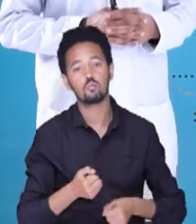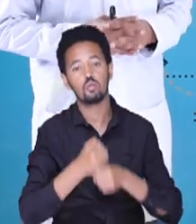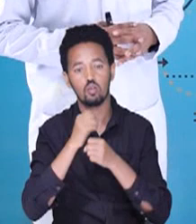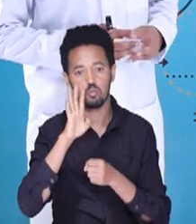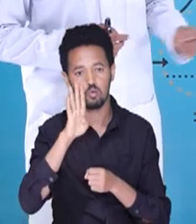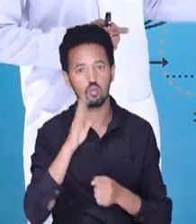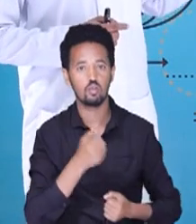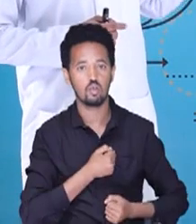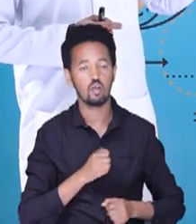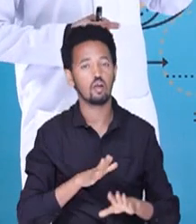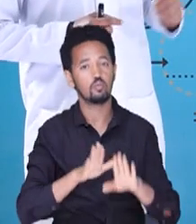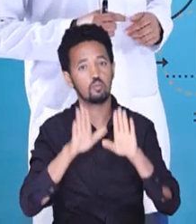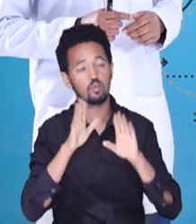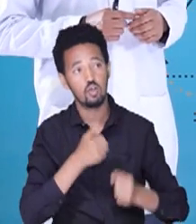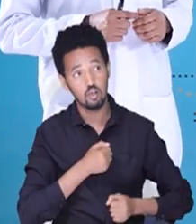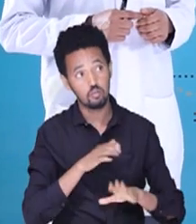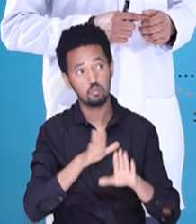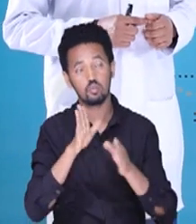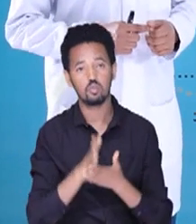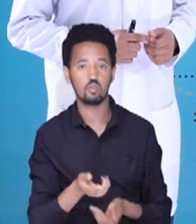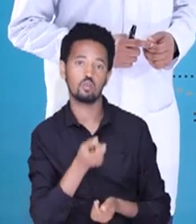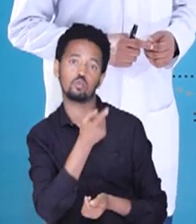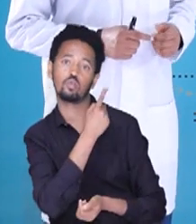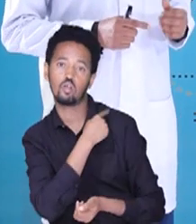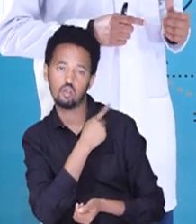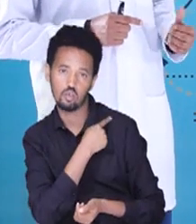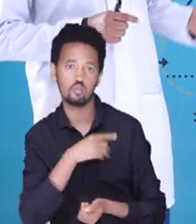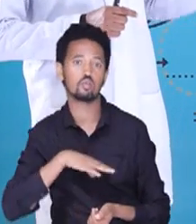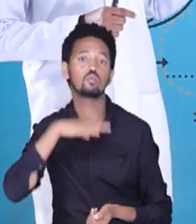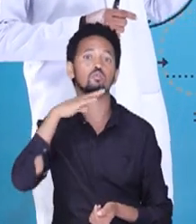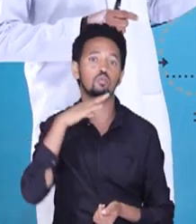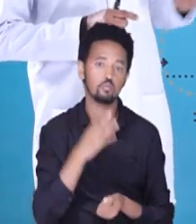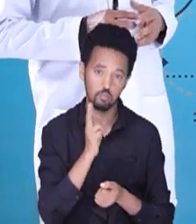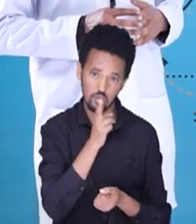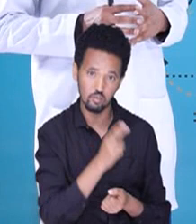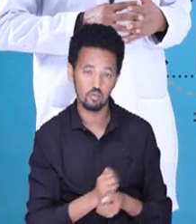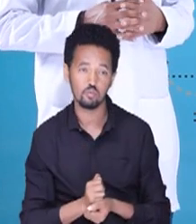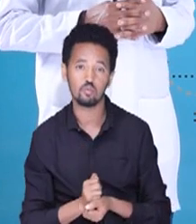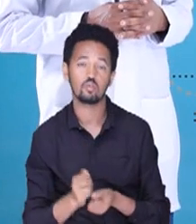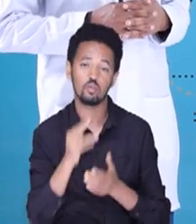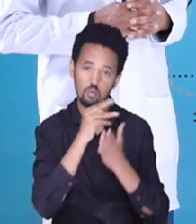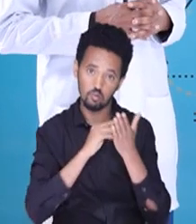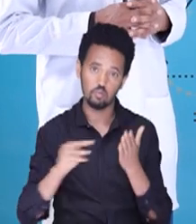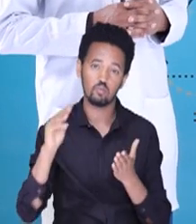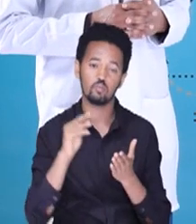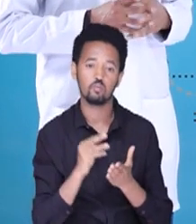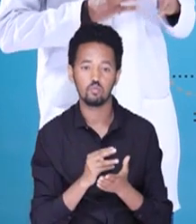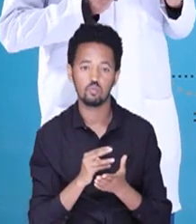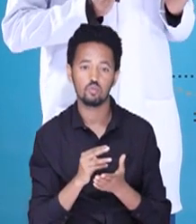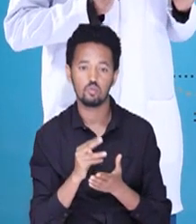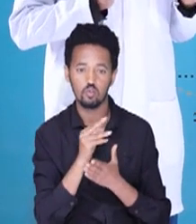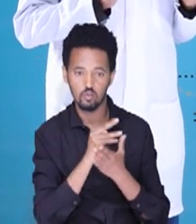the army. The army and its leader, dissatisfied by the ramp, in April 15,